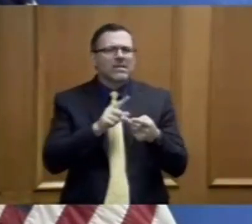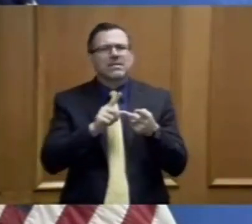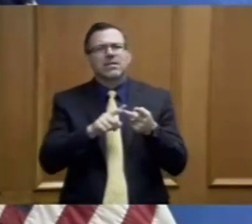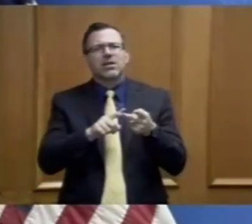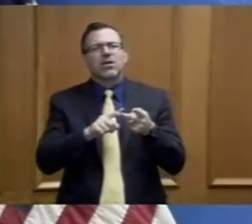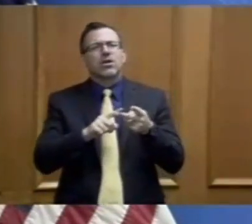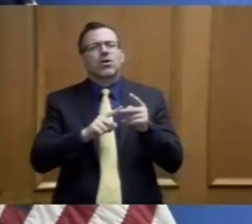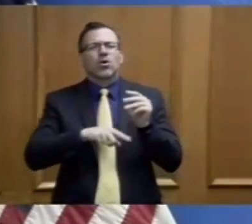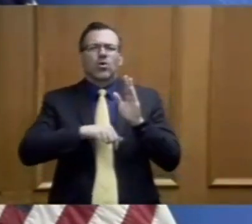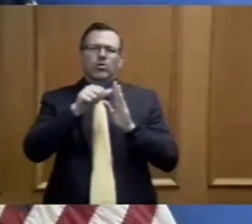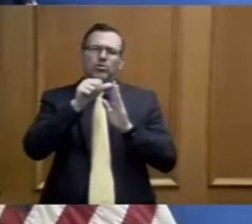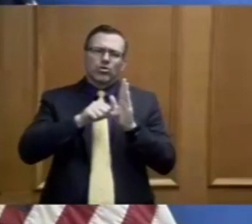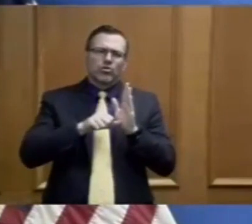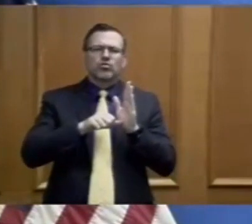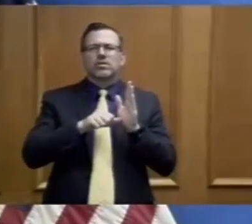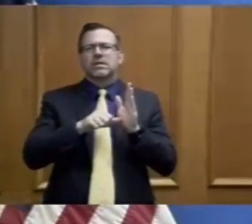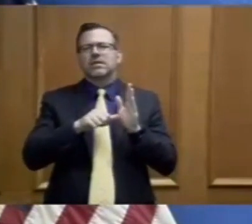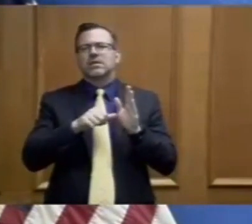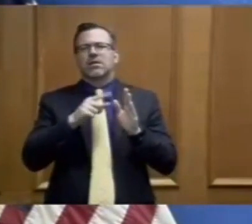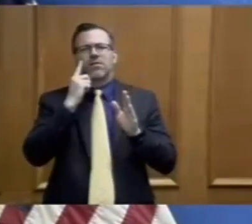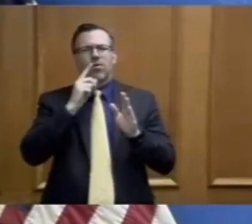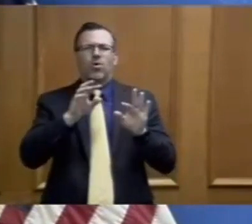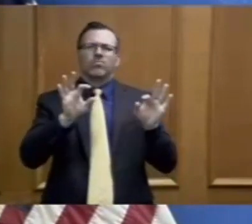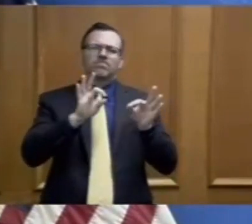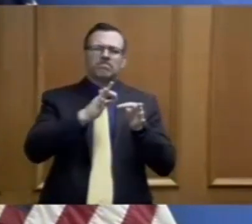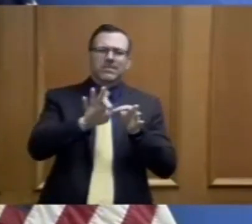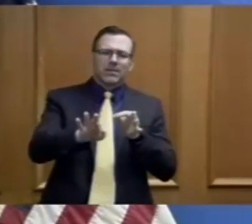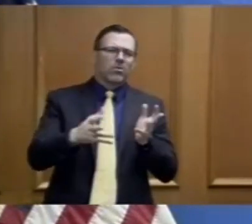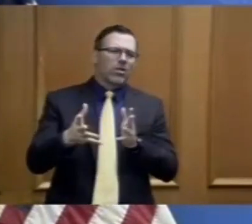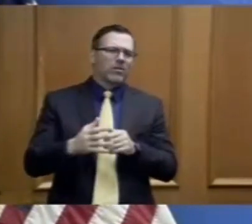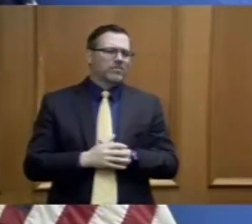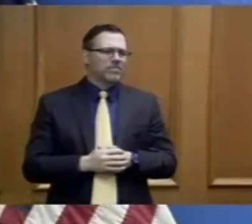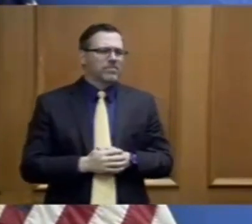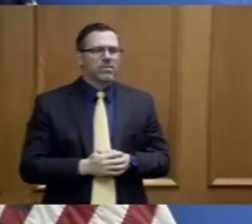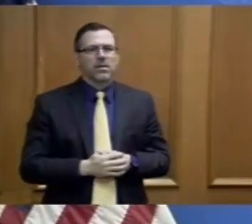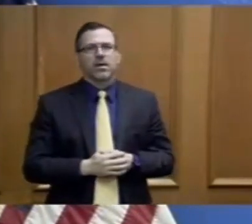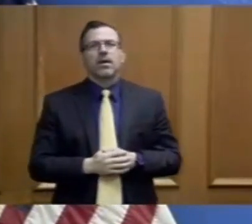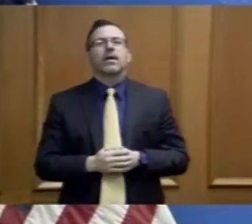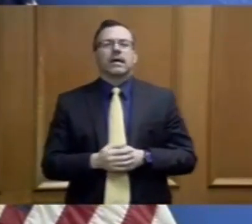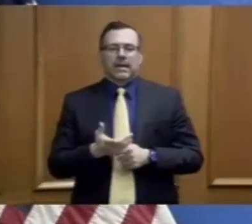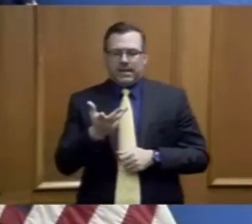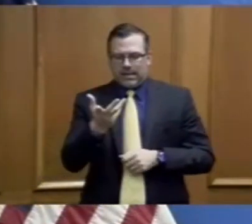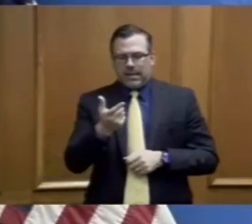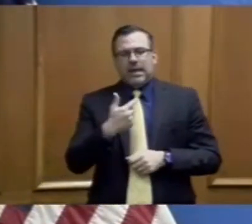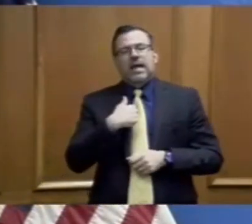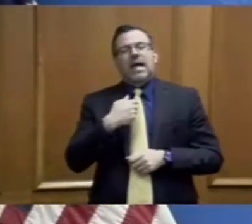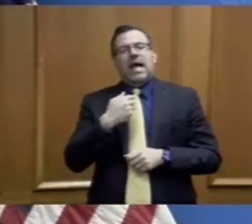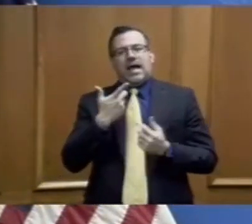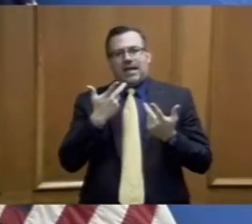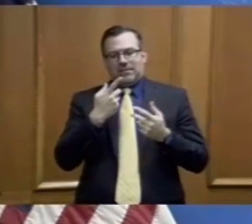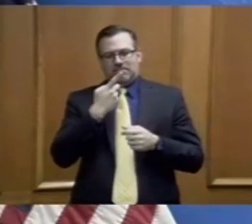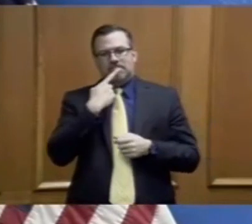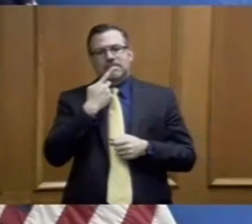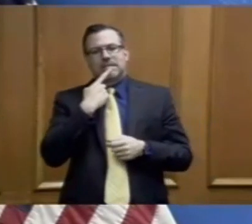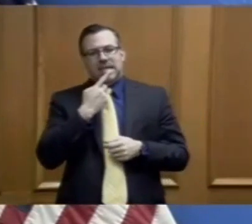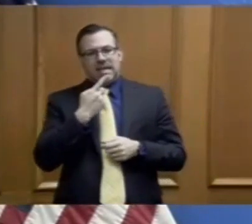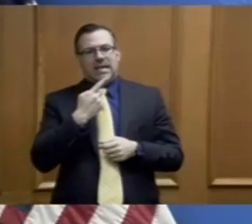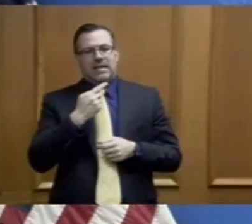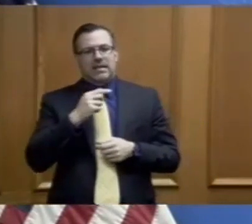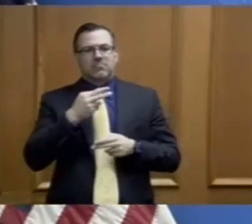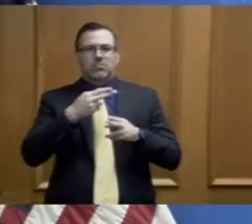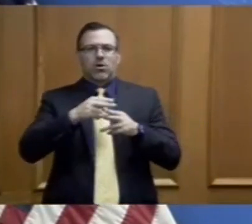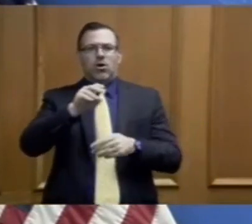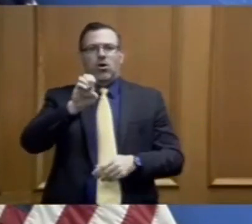good question, Sam. And I said in my comments that we would be giving information on those elective procedures and the opportunity